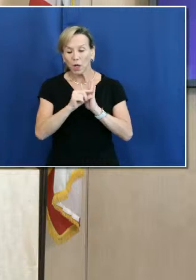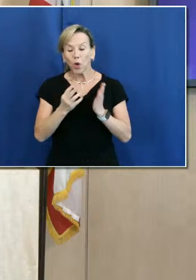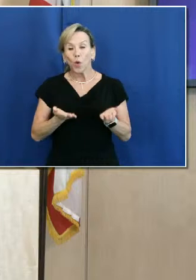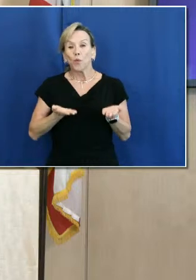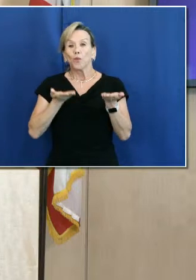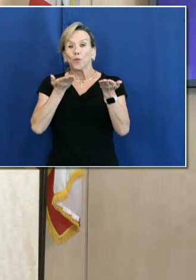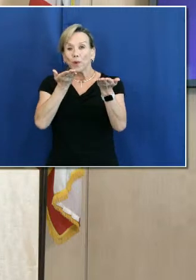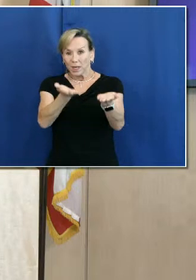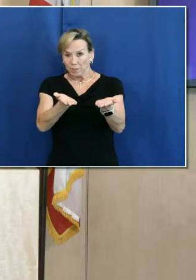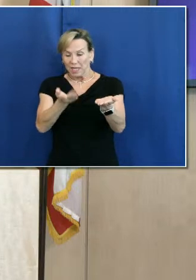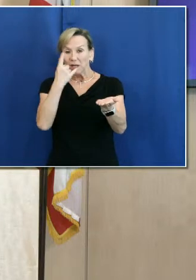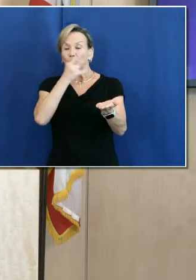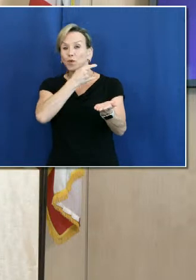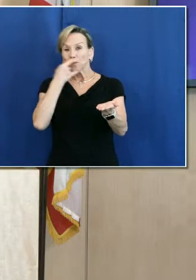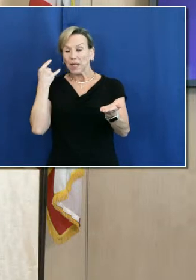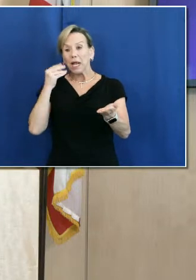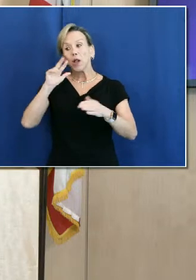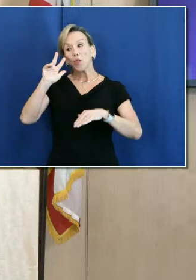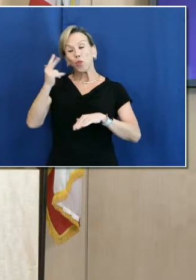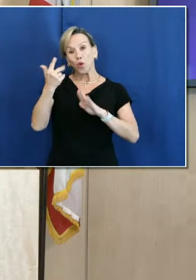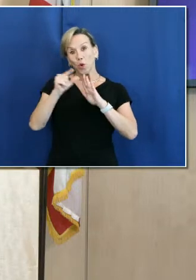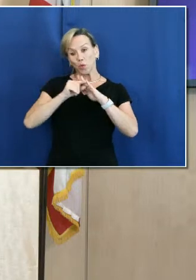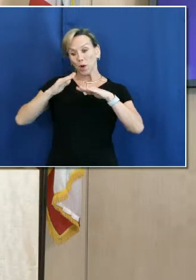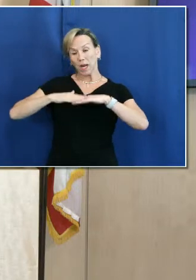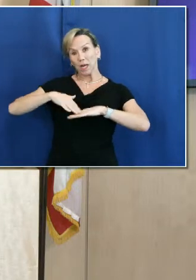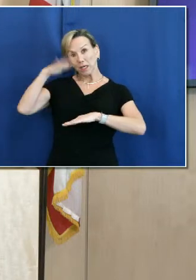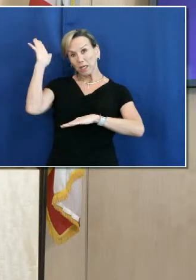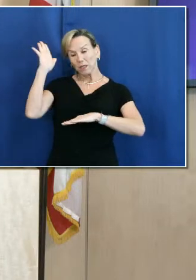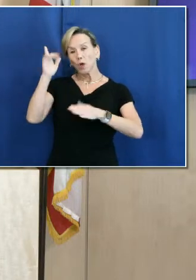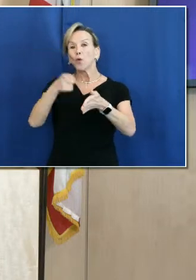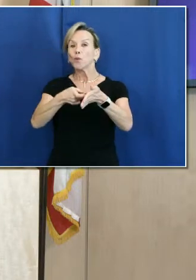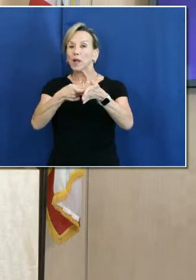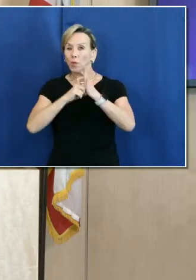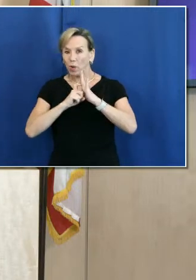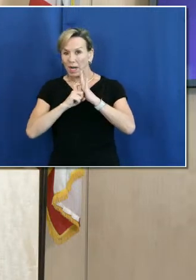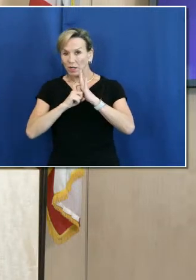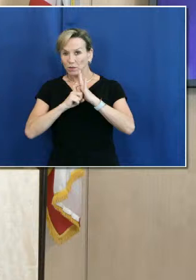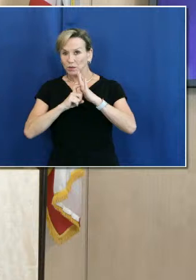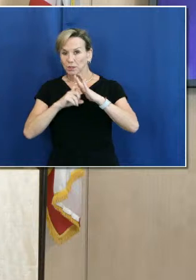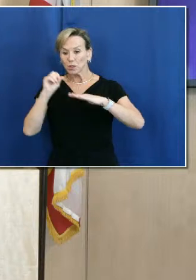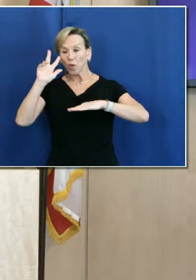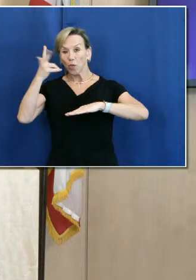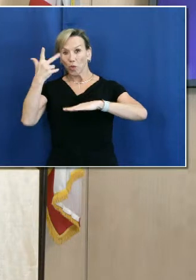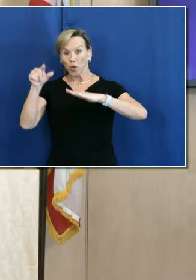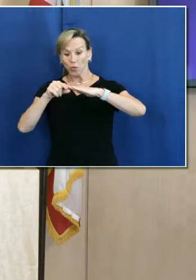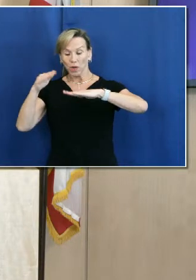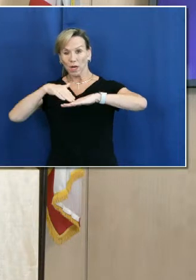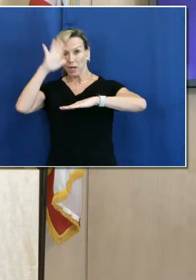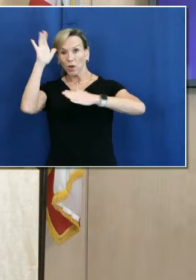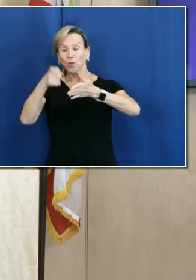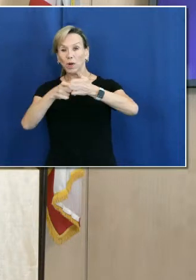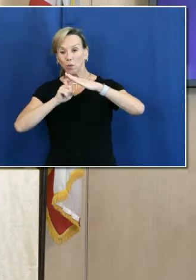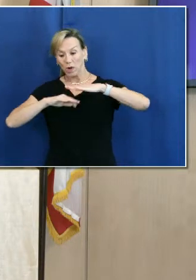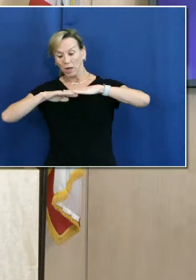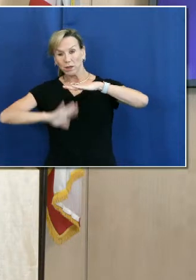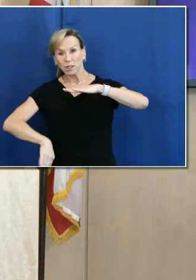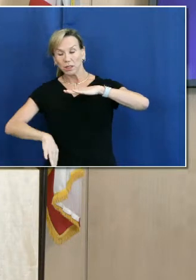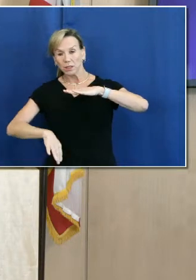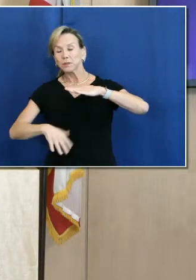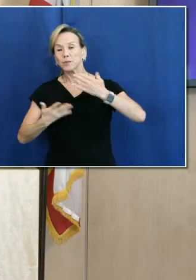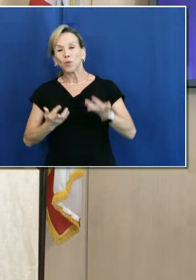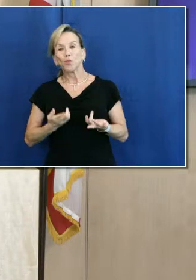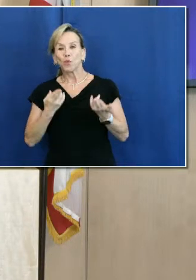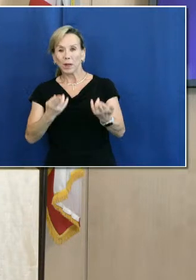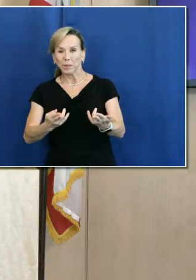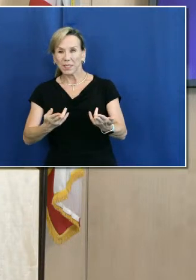facial coverings, and then third grade on is required. And we looked for that language